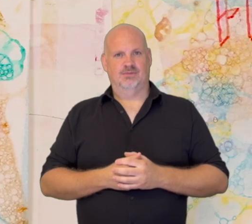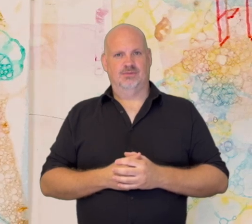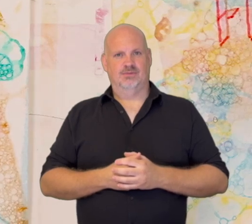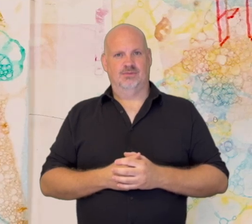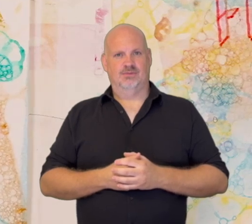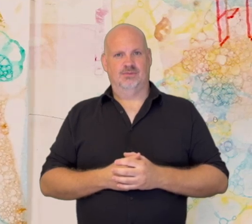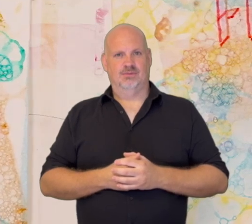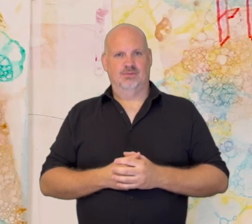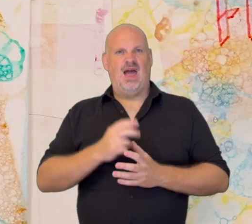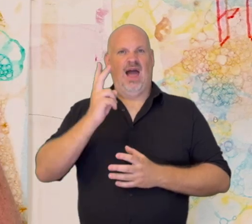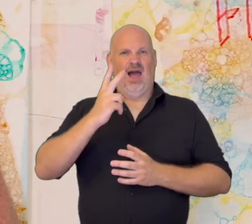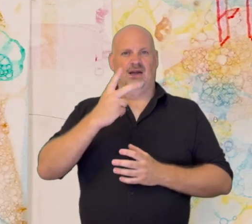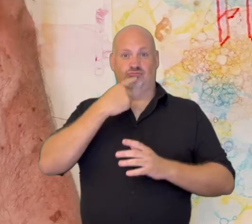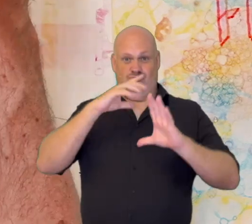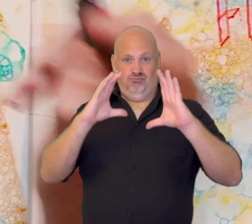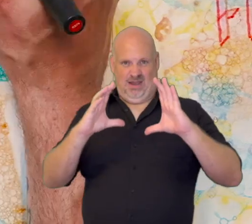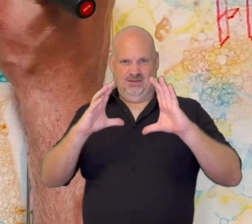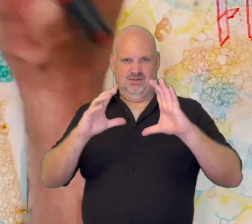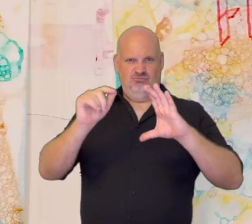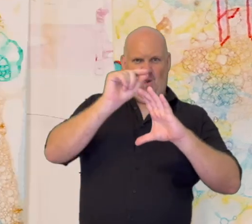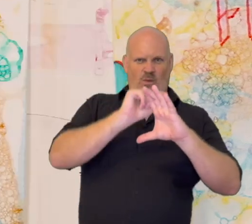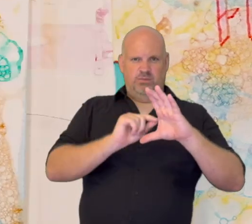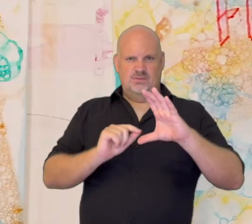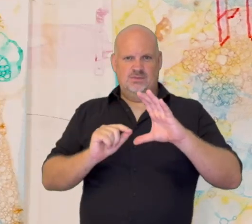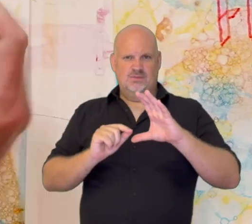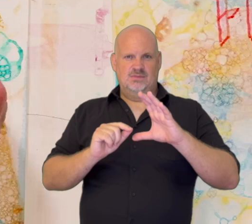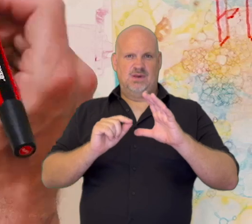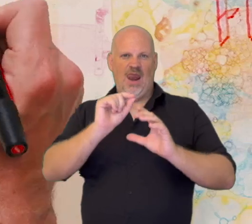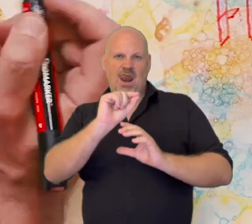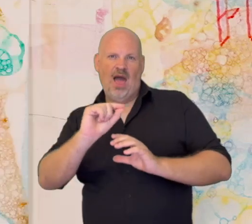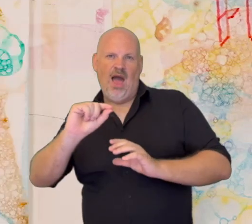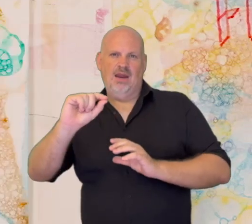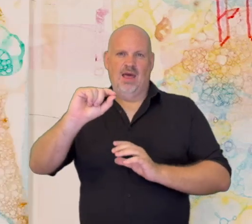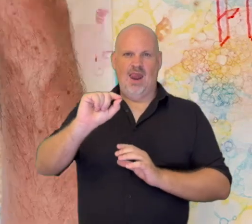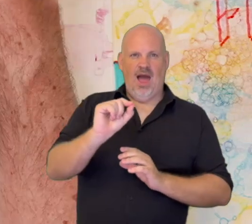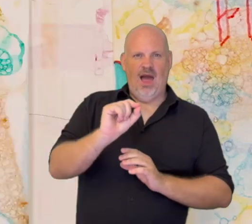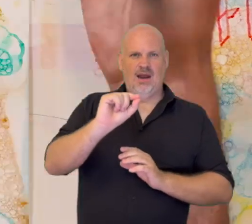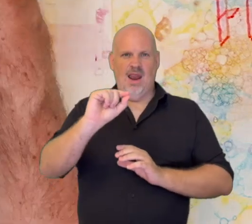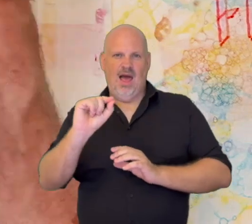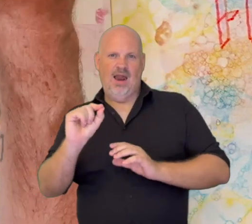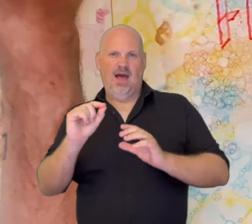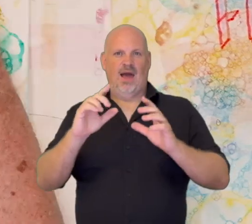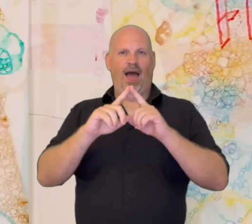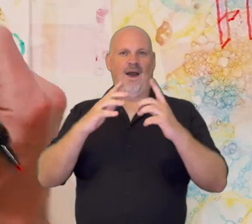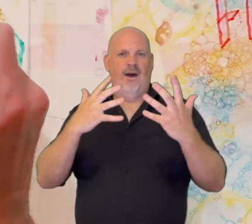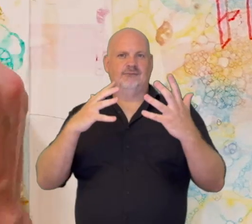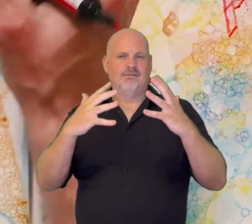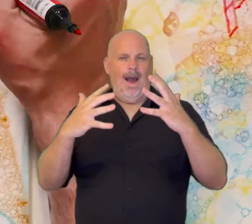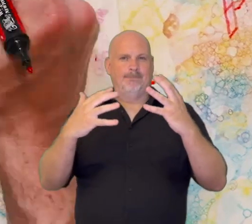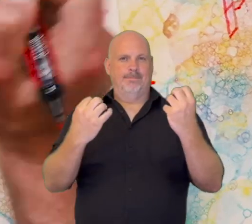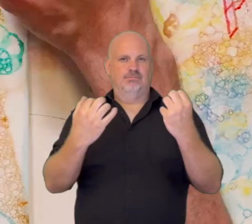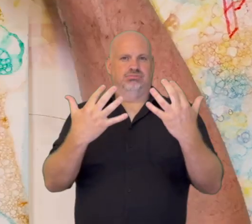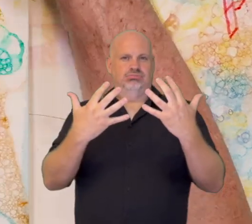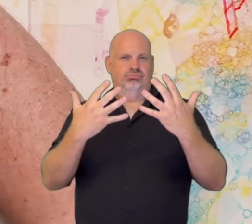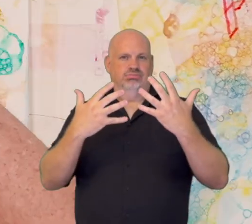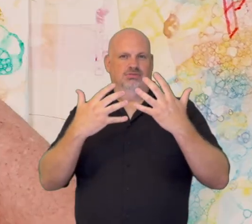let's get that red again. And we're going to just do another sort of vibe line is